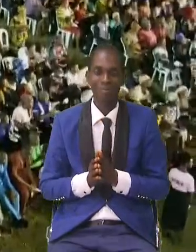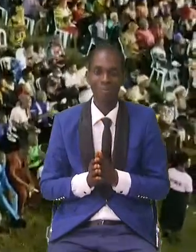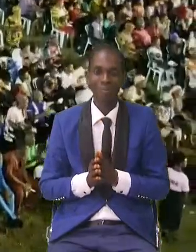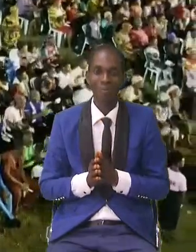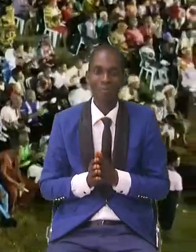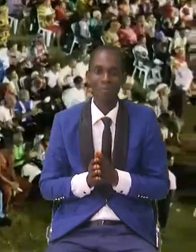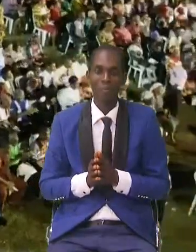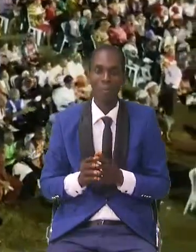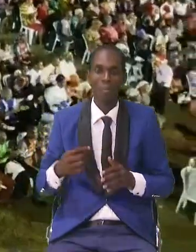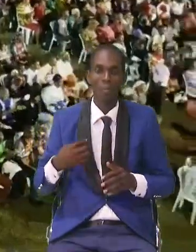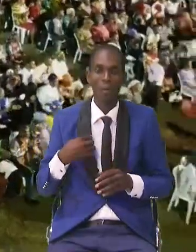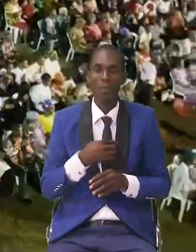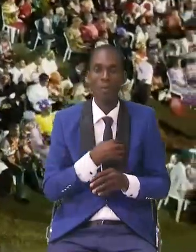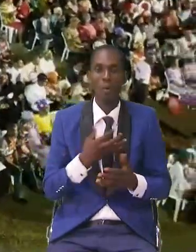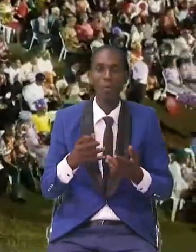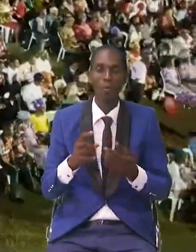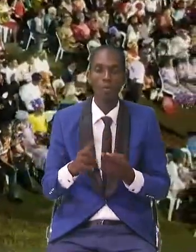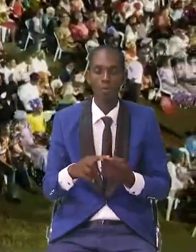Amen.